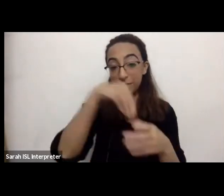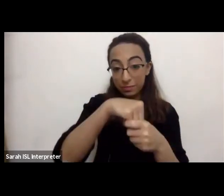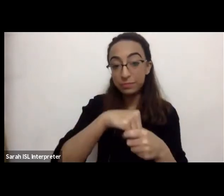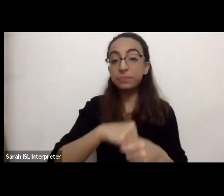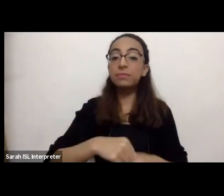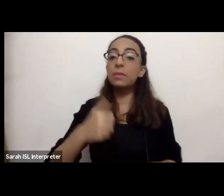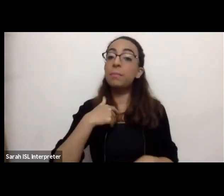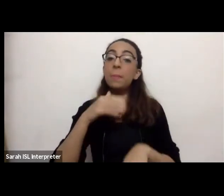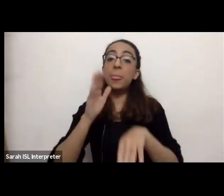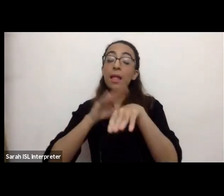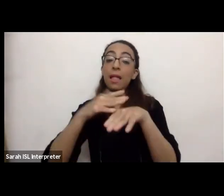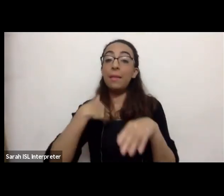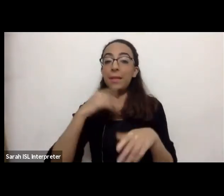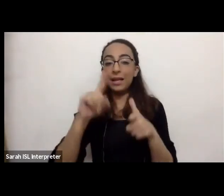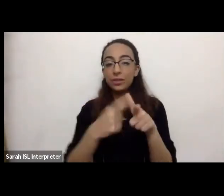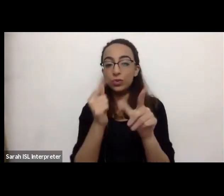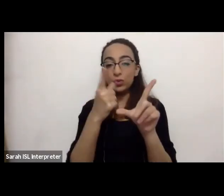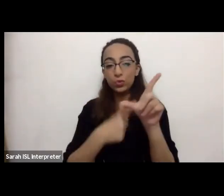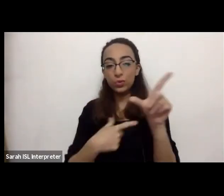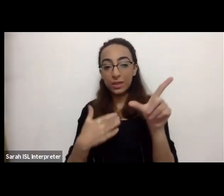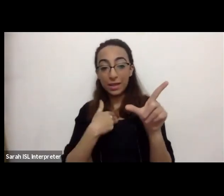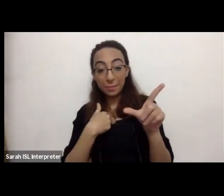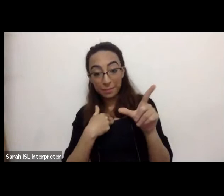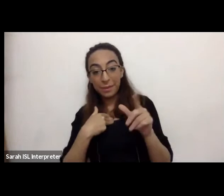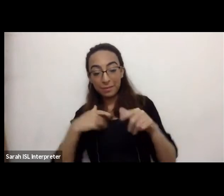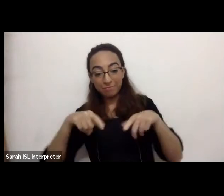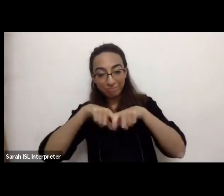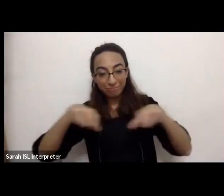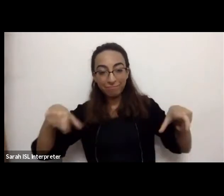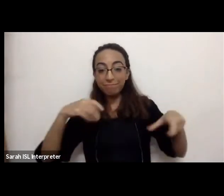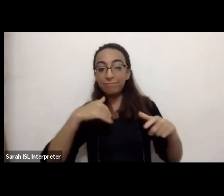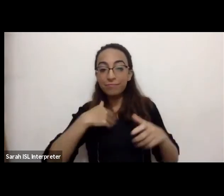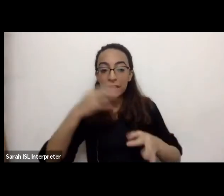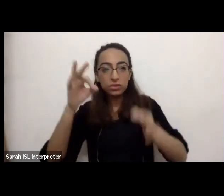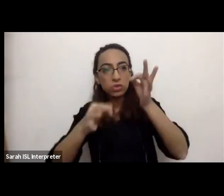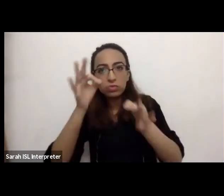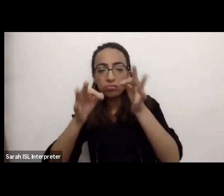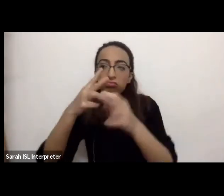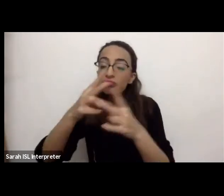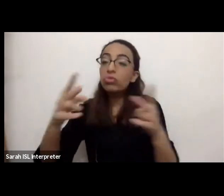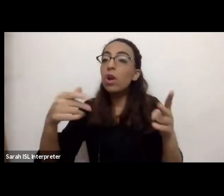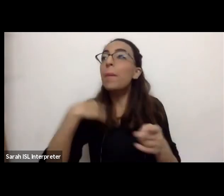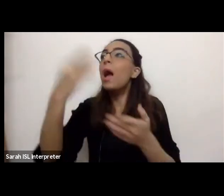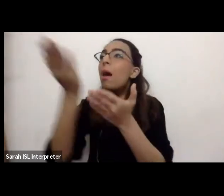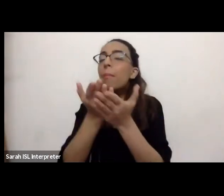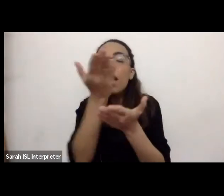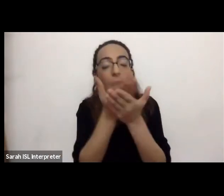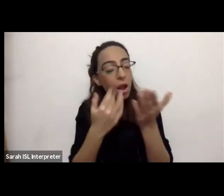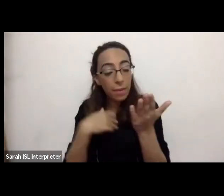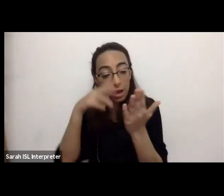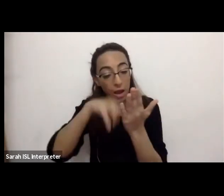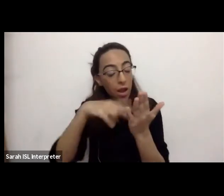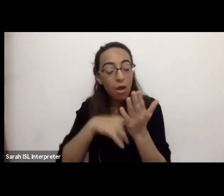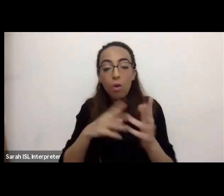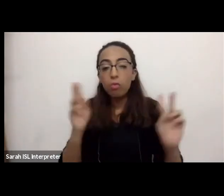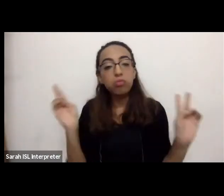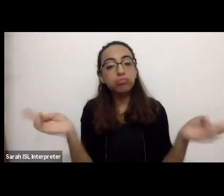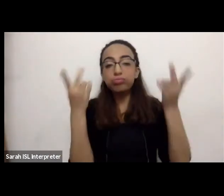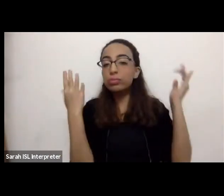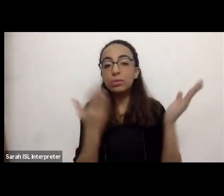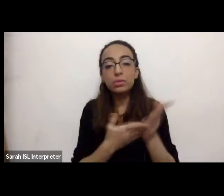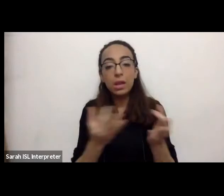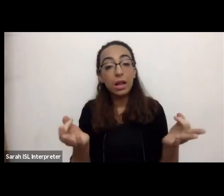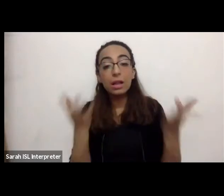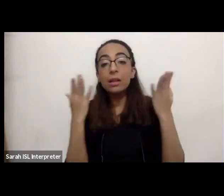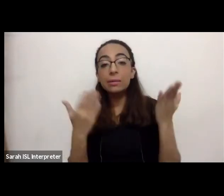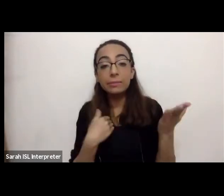being part of the jury. The kind of applications and the achievements that we saw were unparalleled. In fact, I